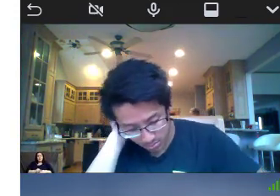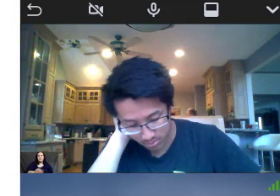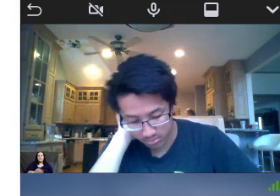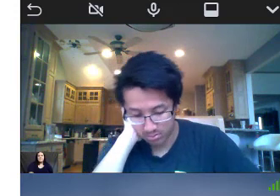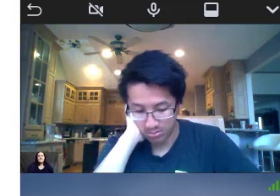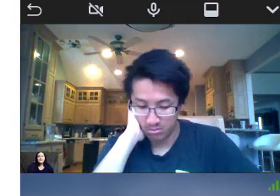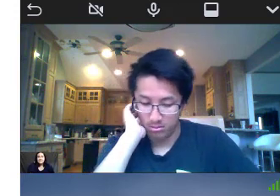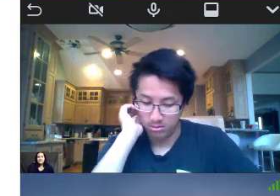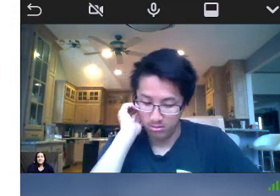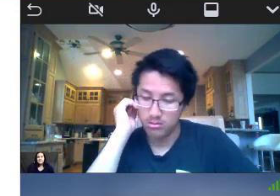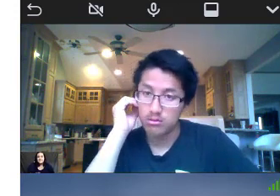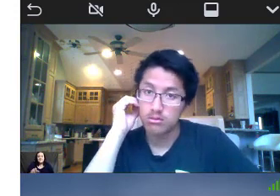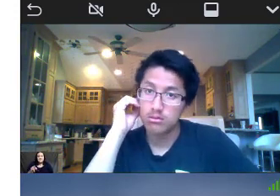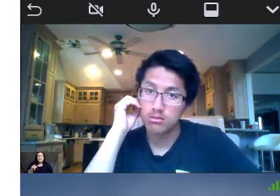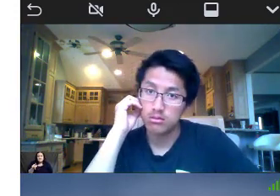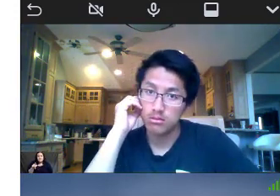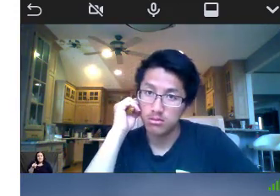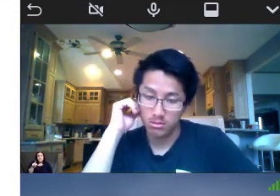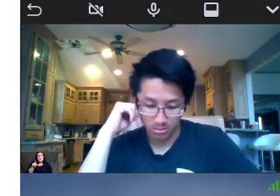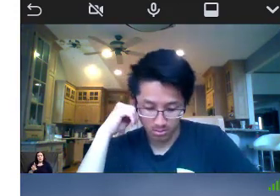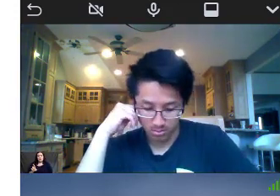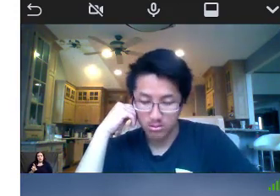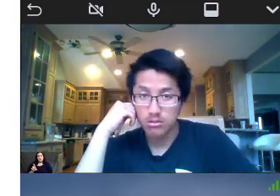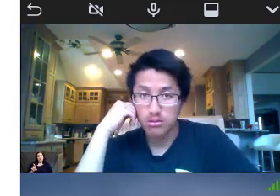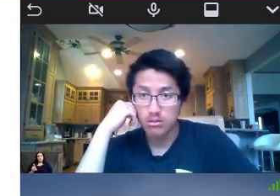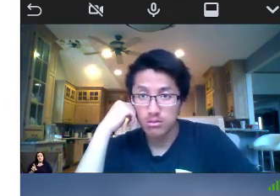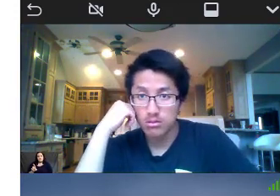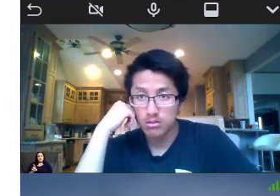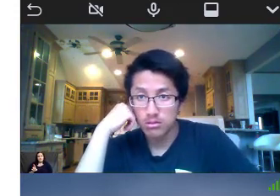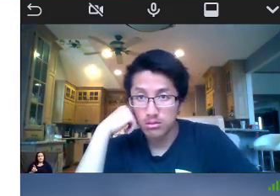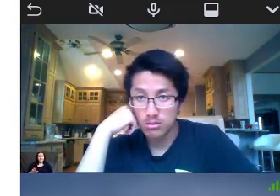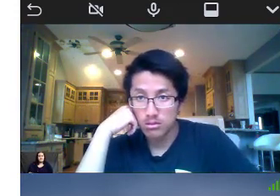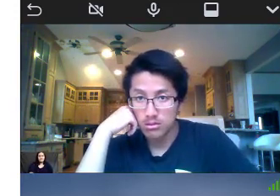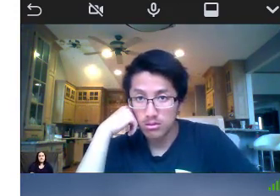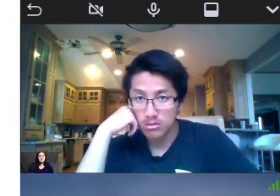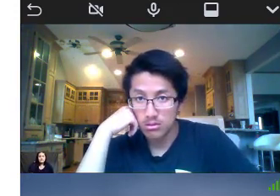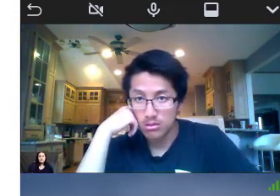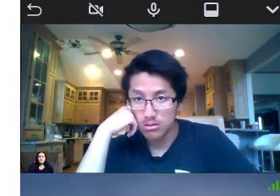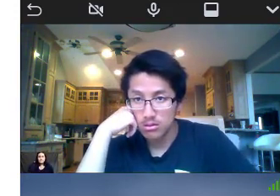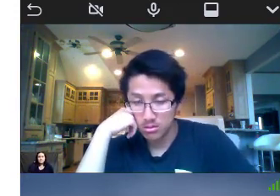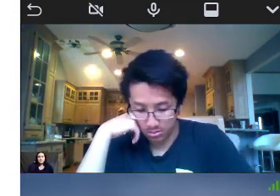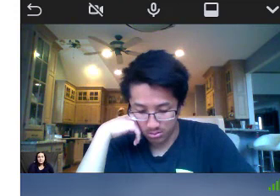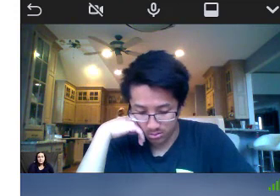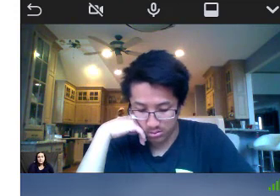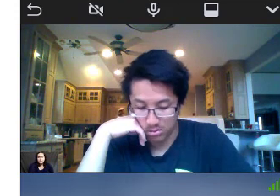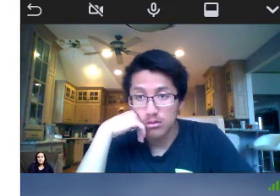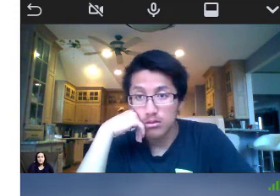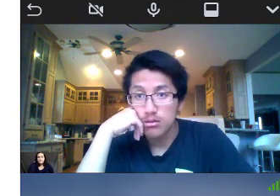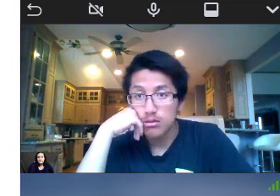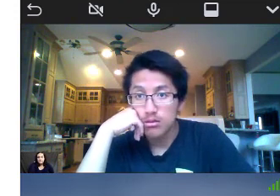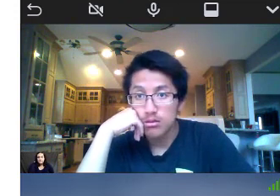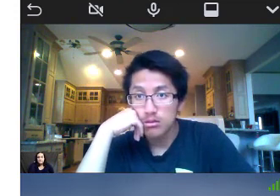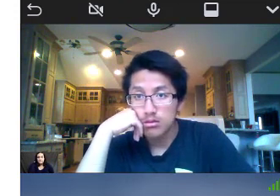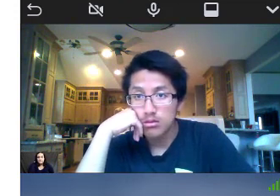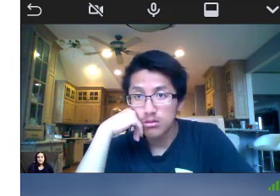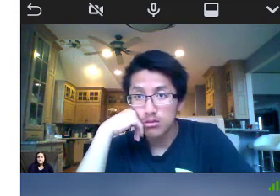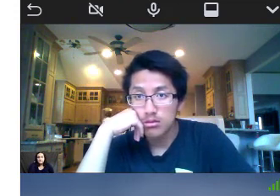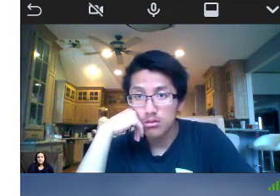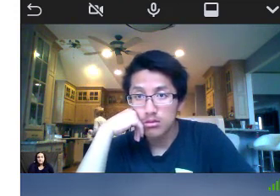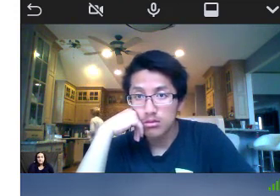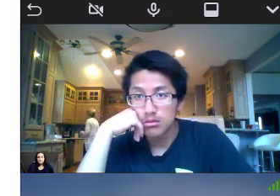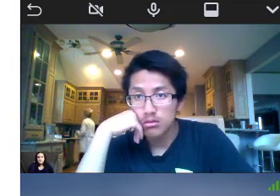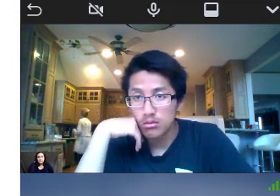PR. So the Prandtl number tells us something about momentum diffusivity